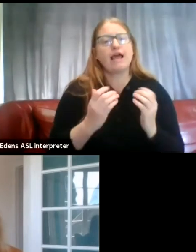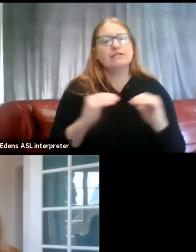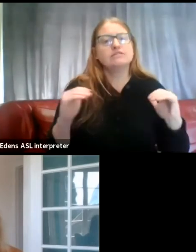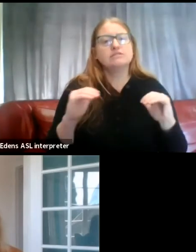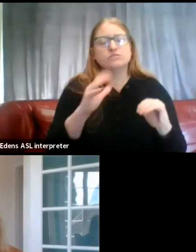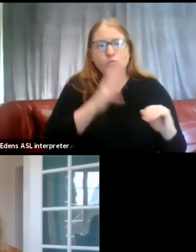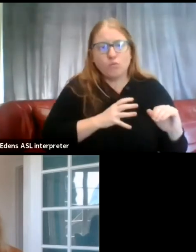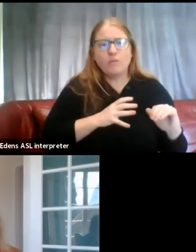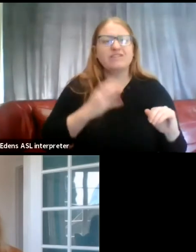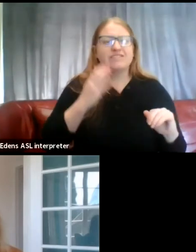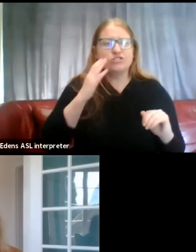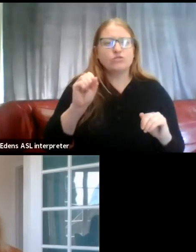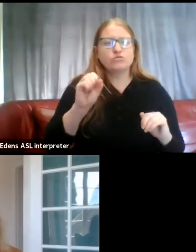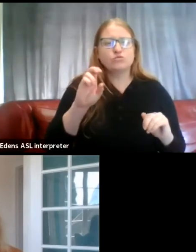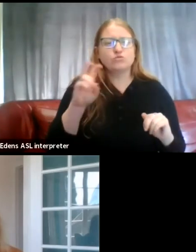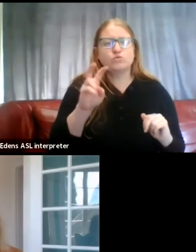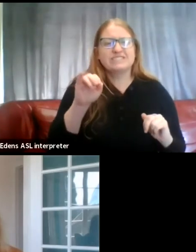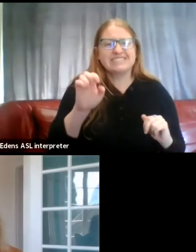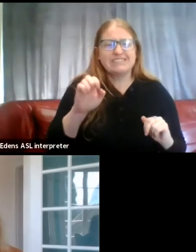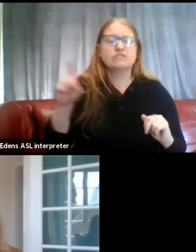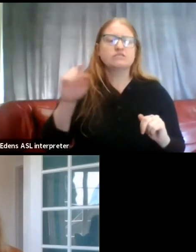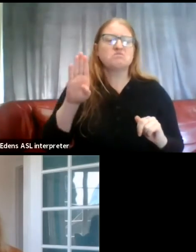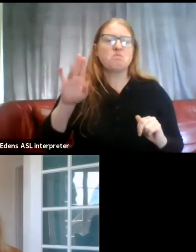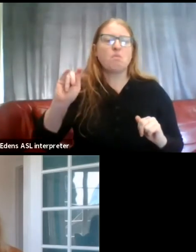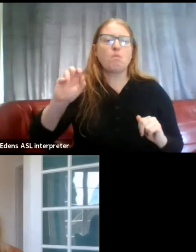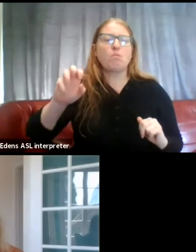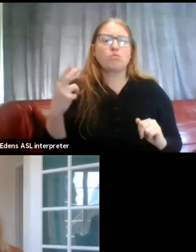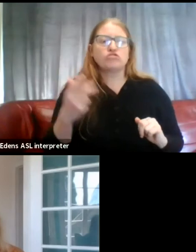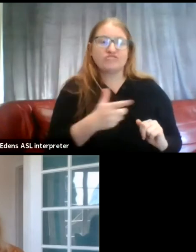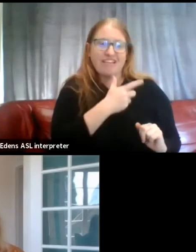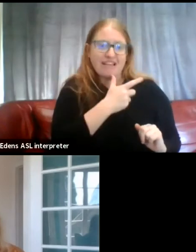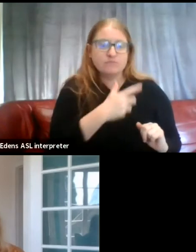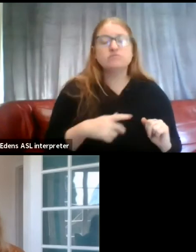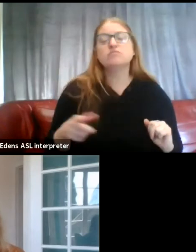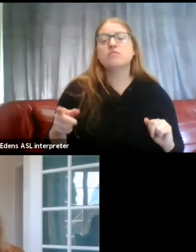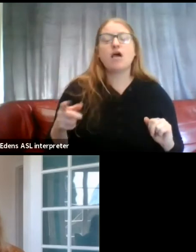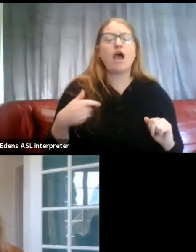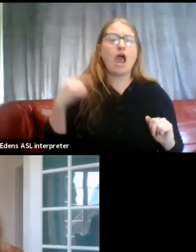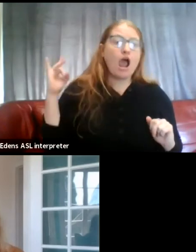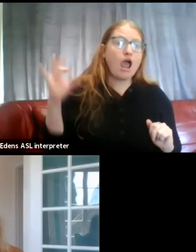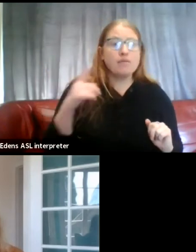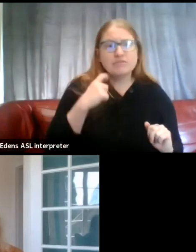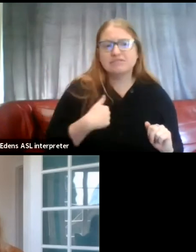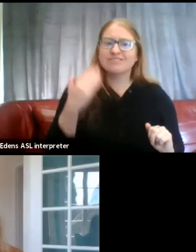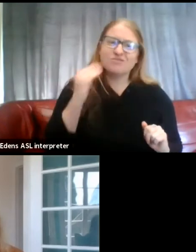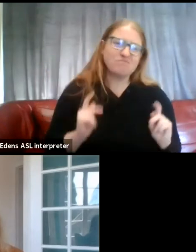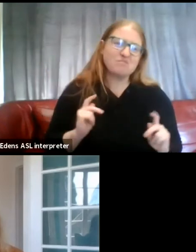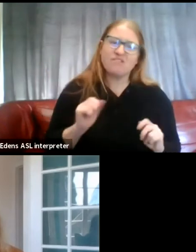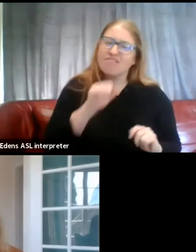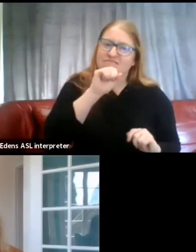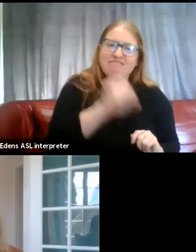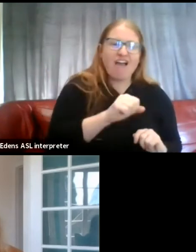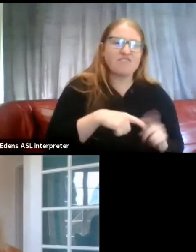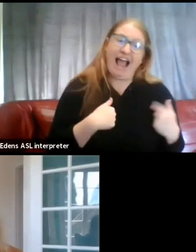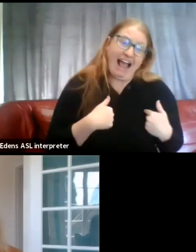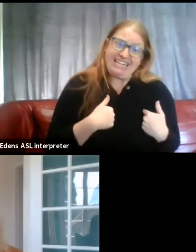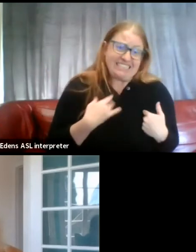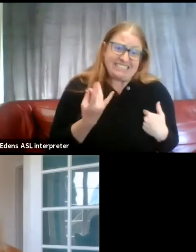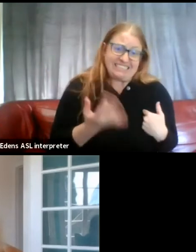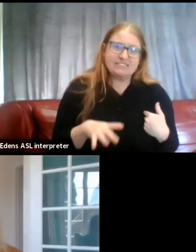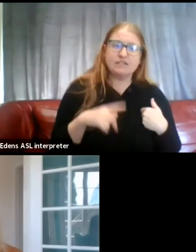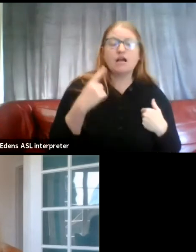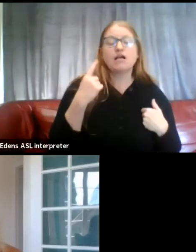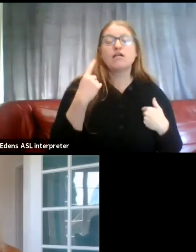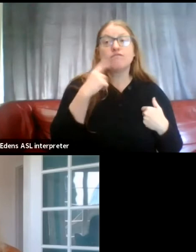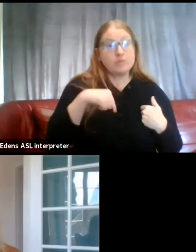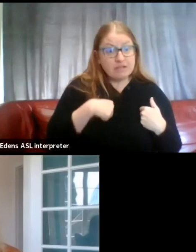butch lesbian, but Susie, and I hate it because I know that people love the show, but it's not a show I like. And to me, the problem